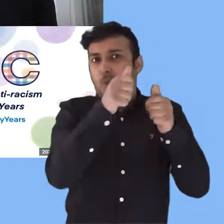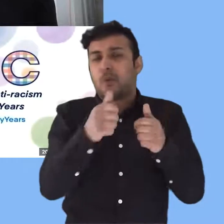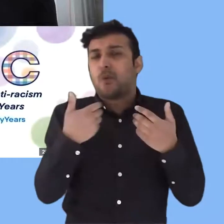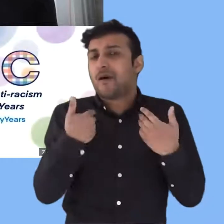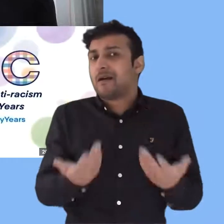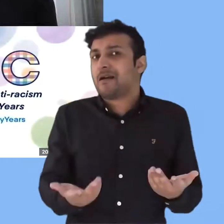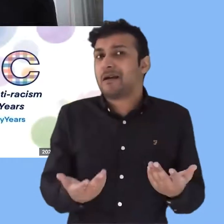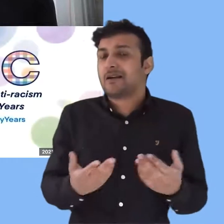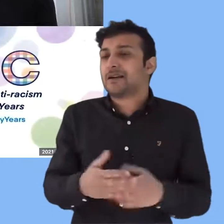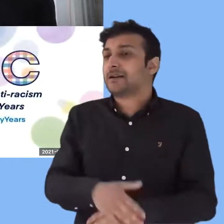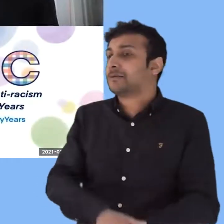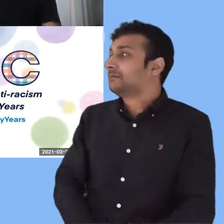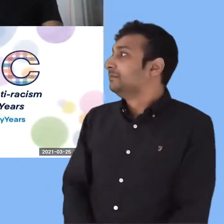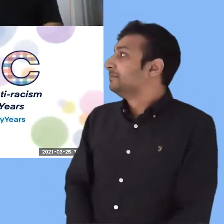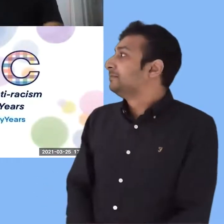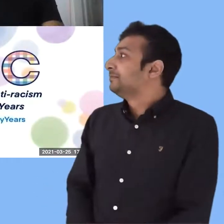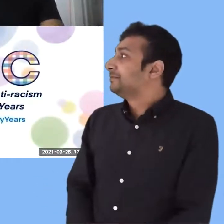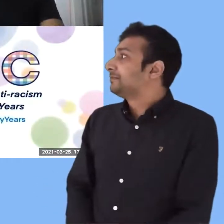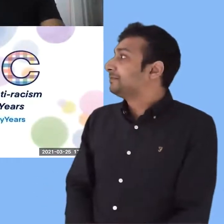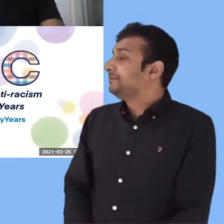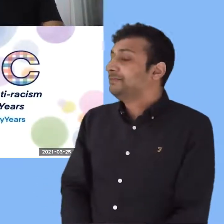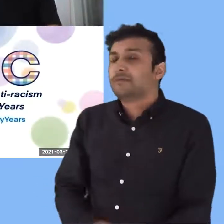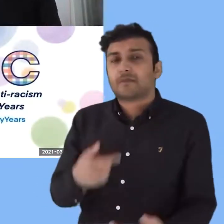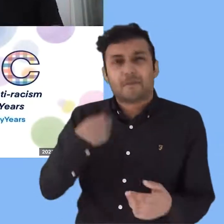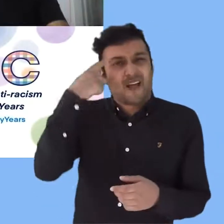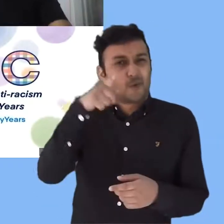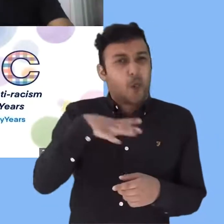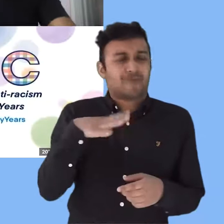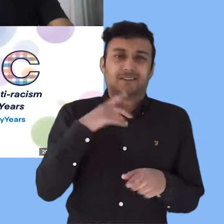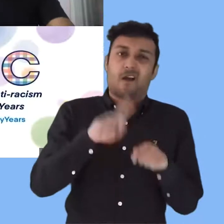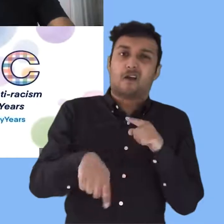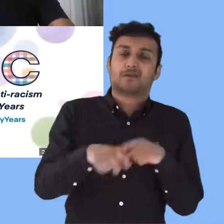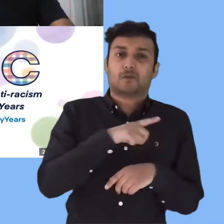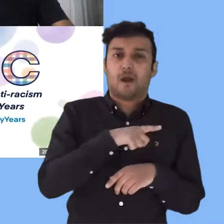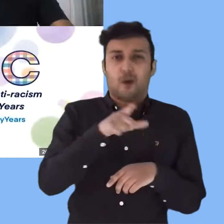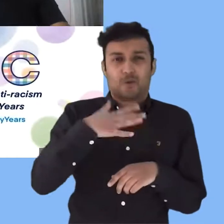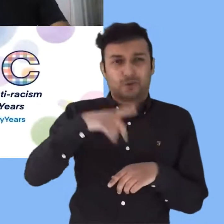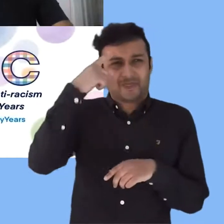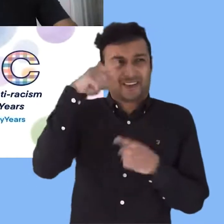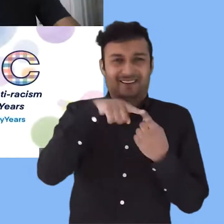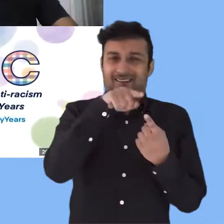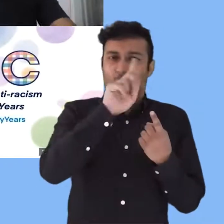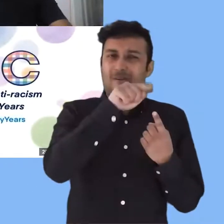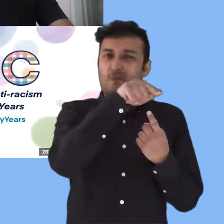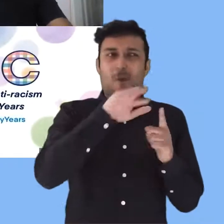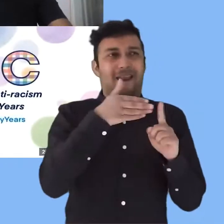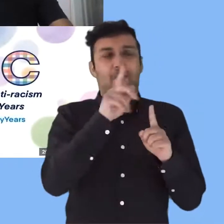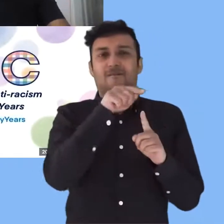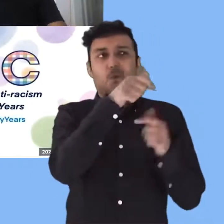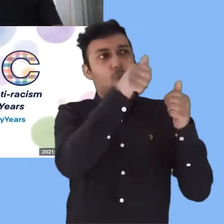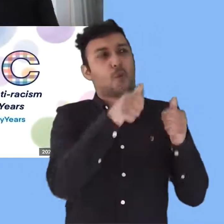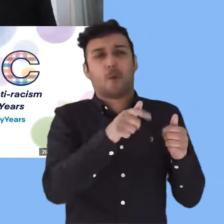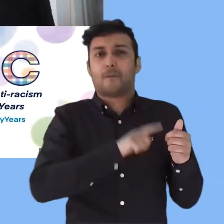areas, because we have to think about whether there is a performative element of it, as you said. What is the purpose? Who is it to help? Who is it to instruct? Who is